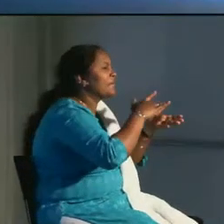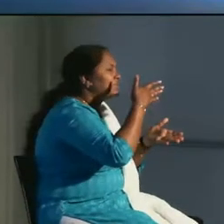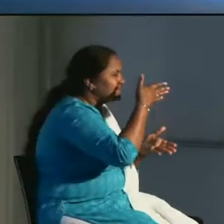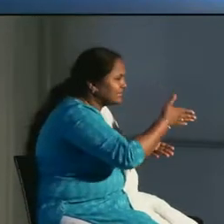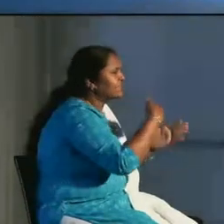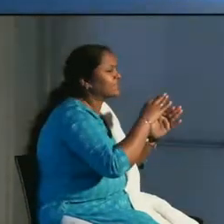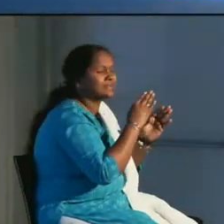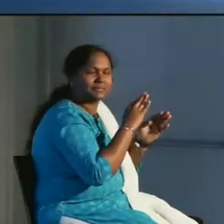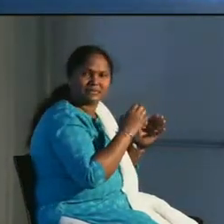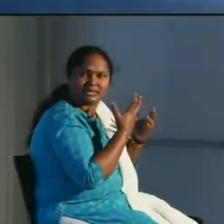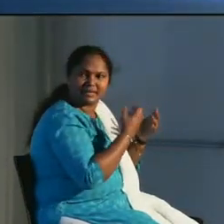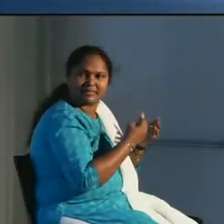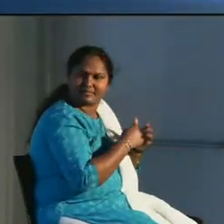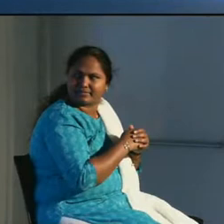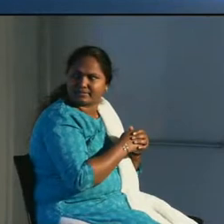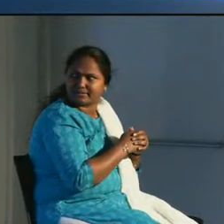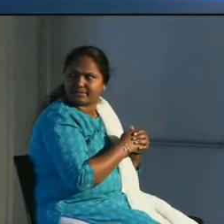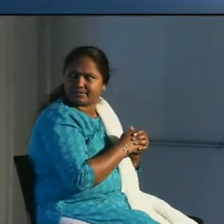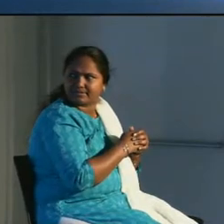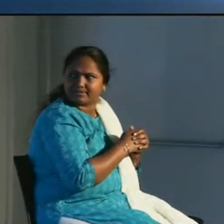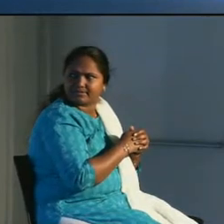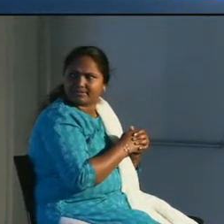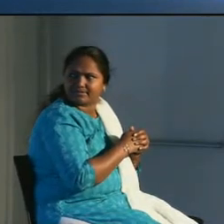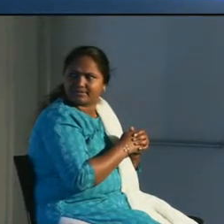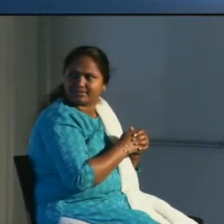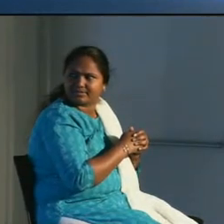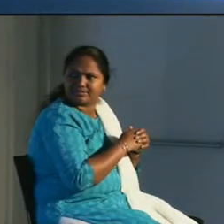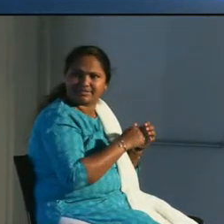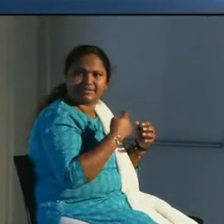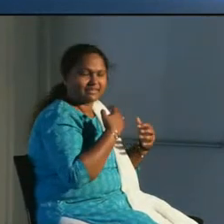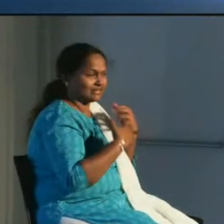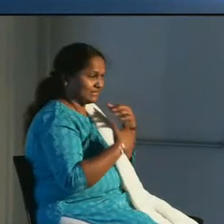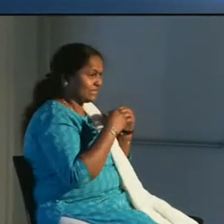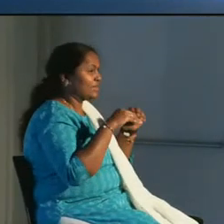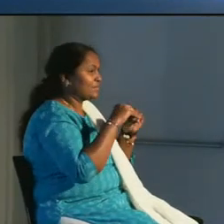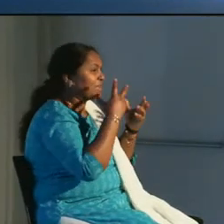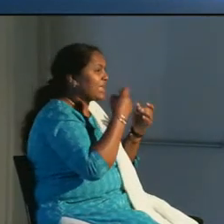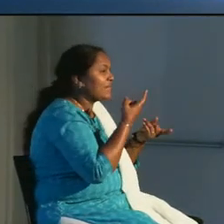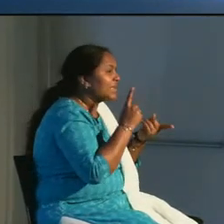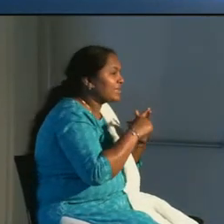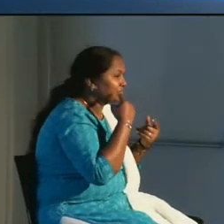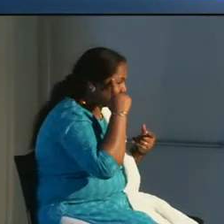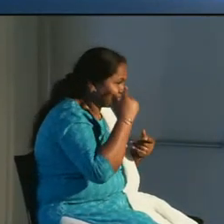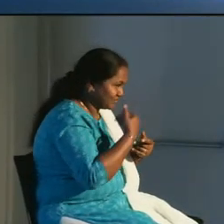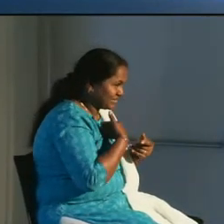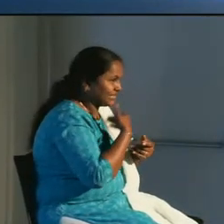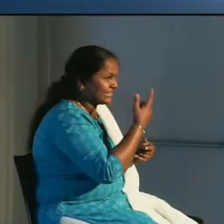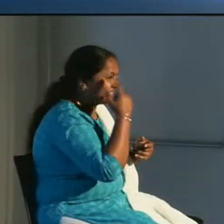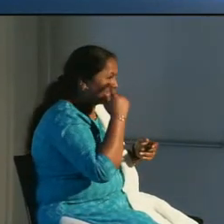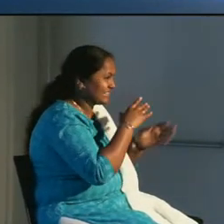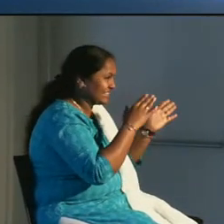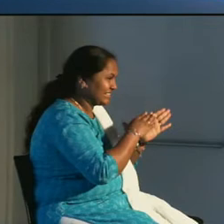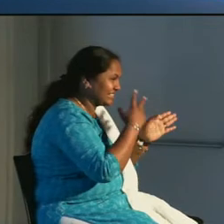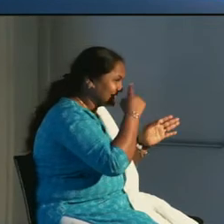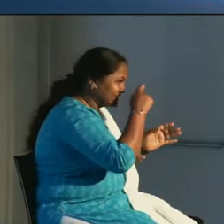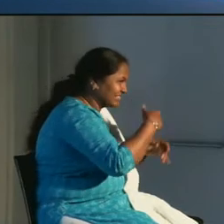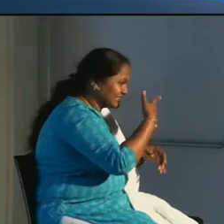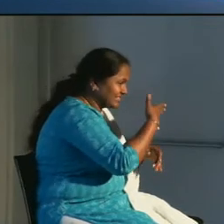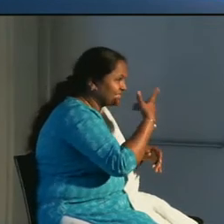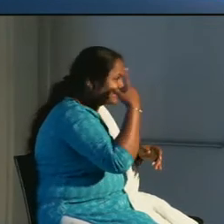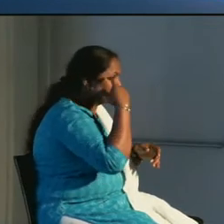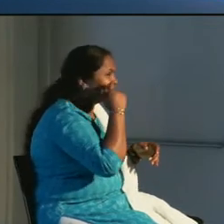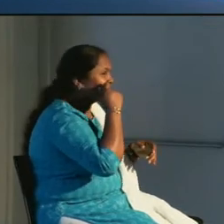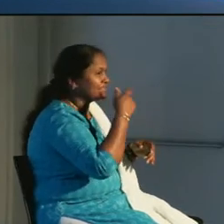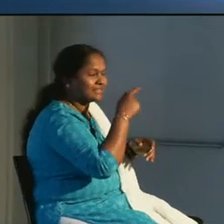be. And this is a very interesting moment that happened to me. And on the left, you see this